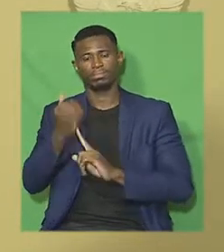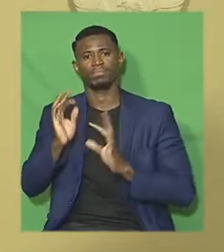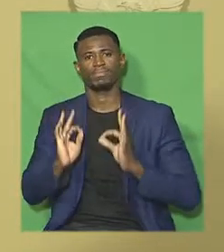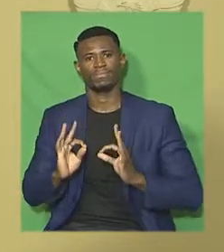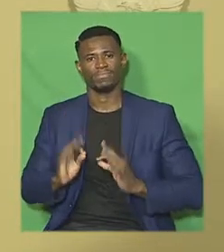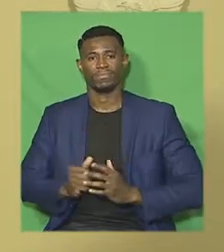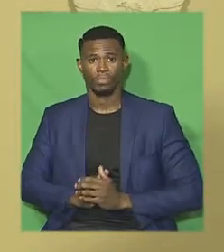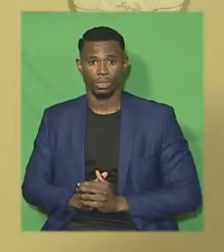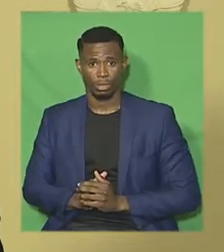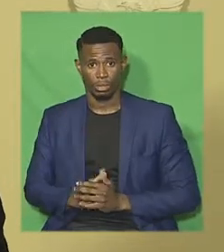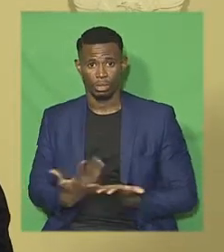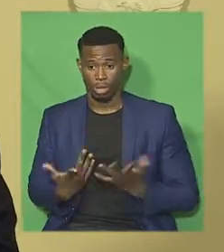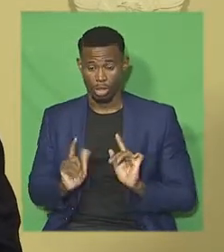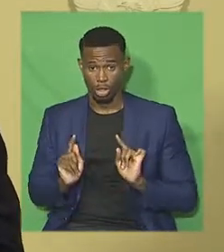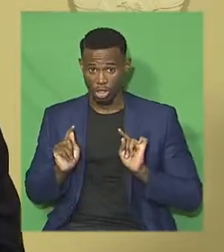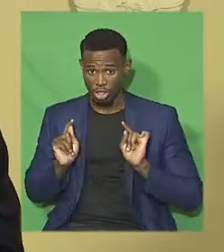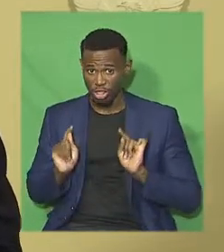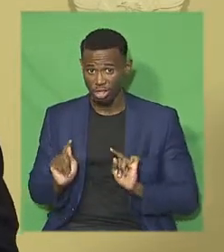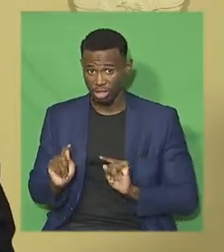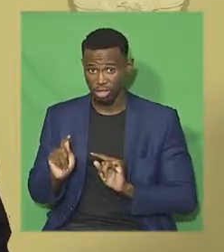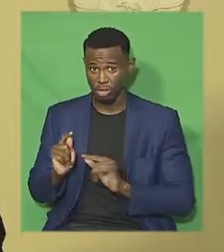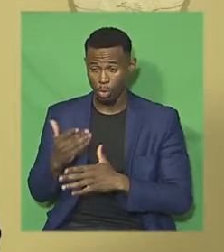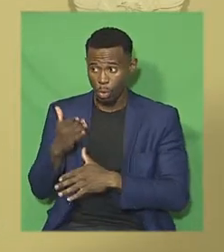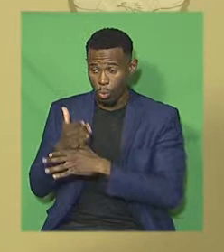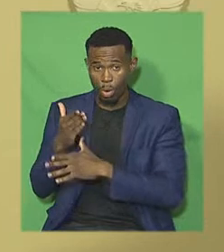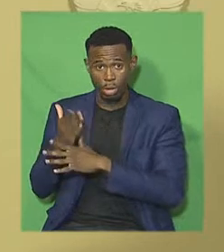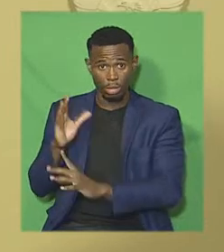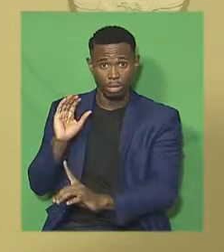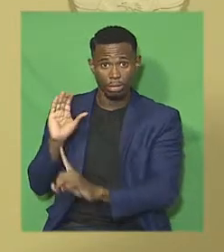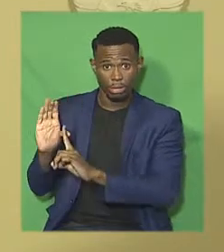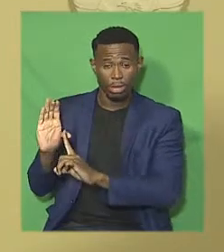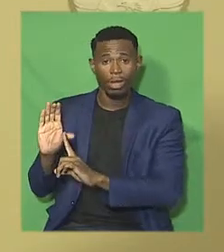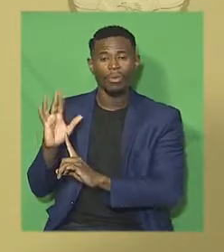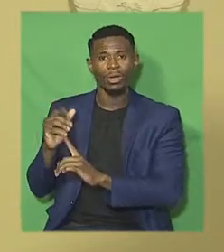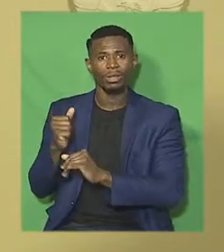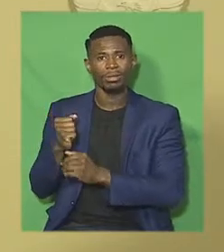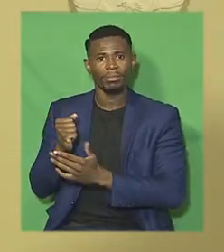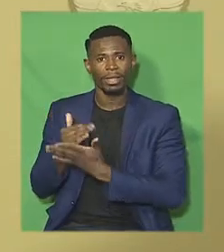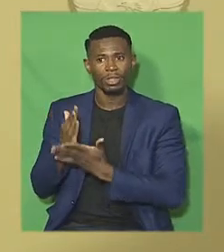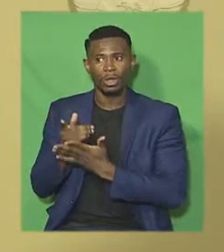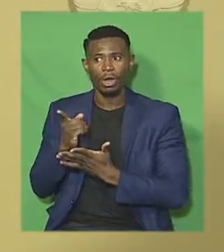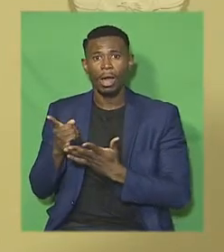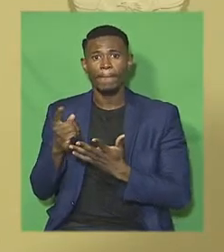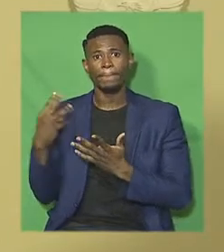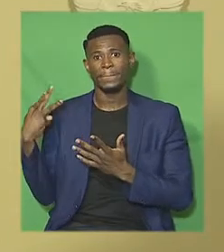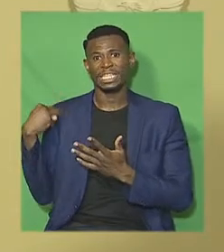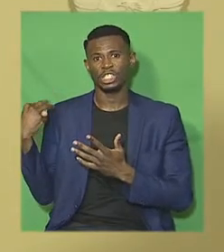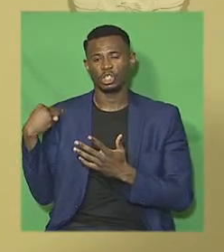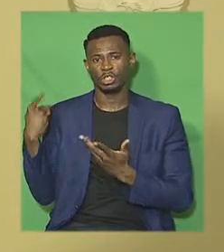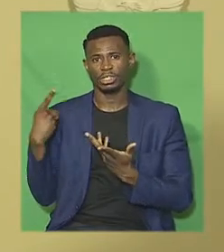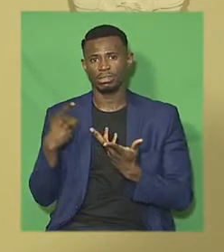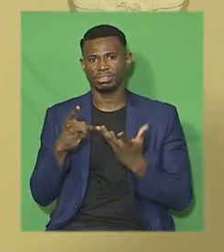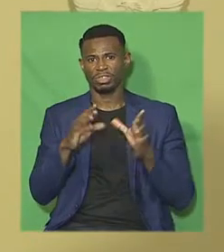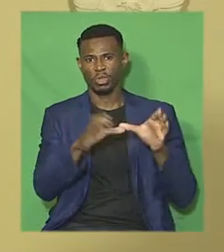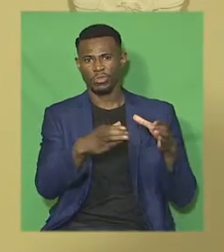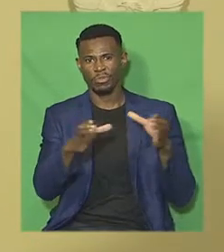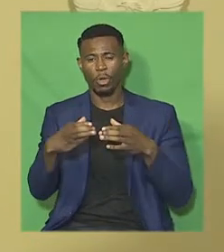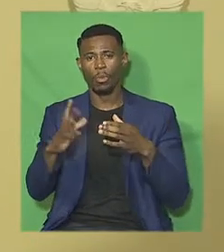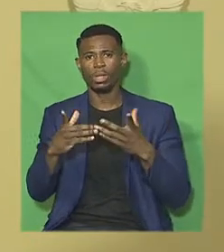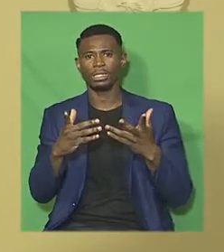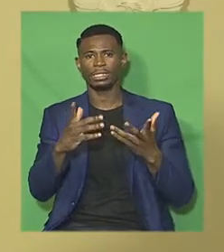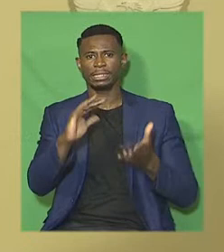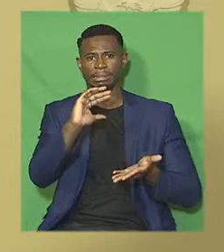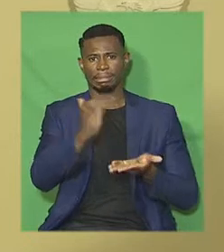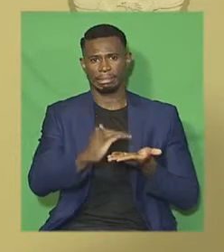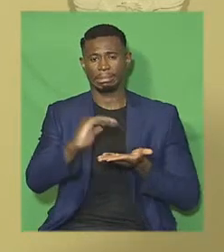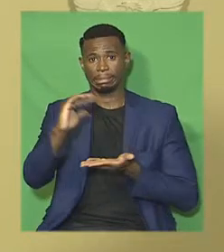This work will result in the reduction of the number of ministries, and it will